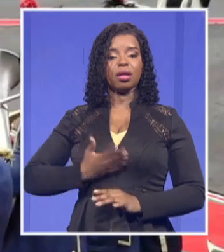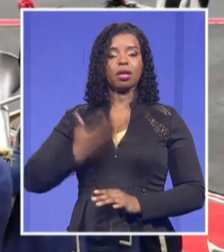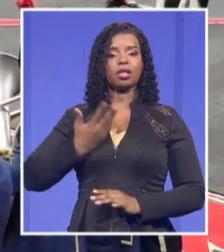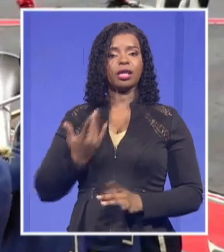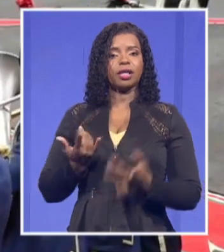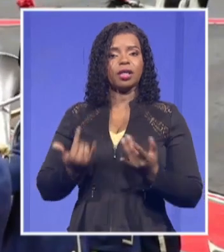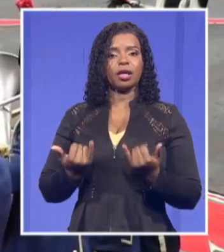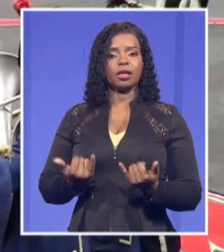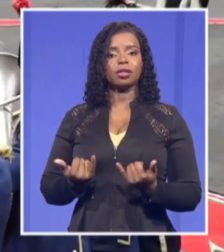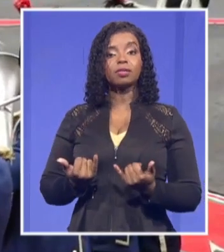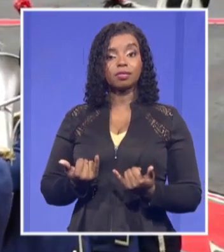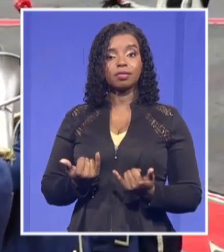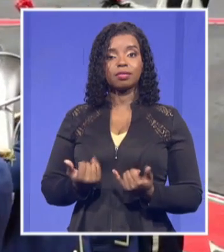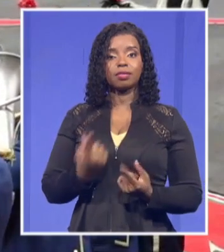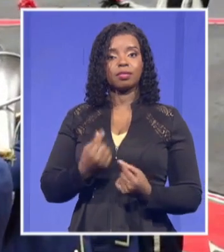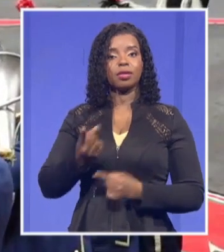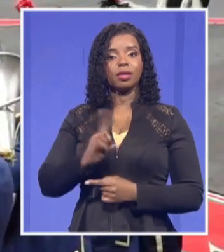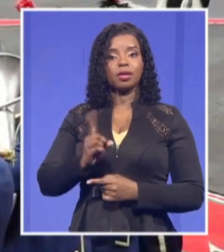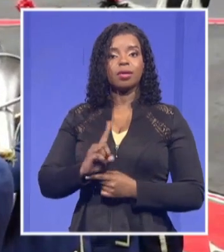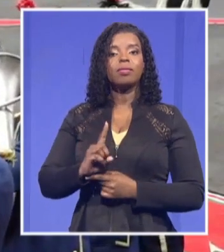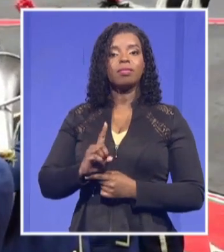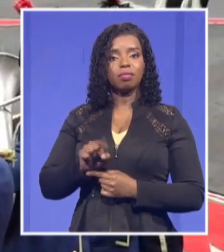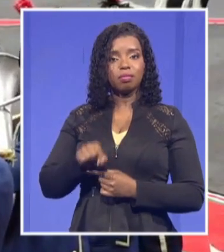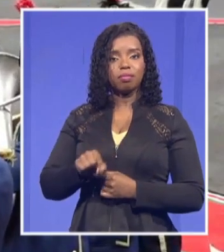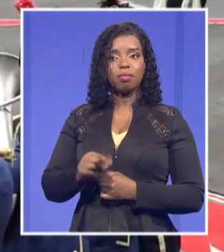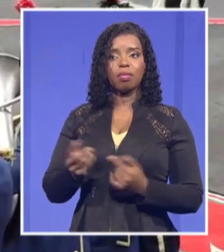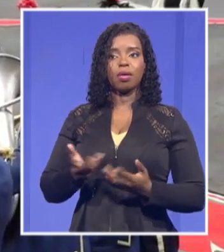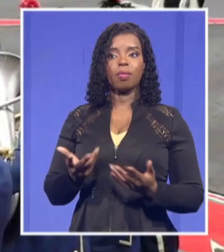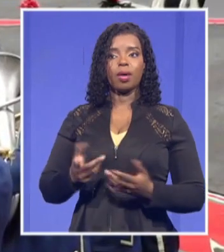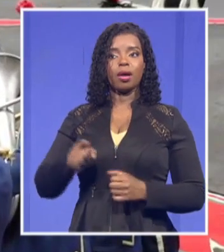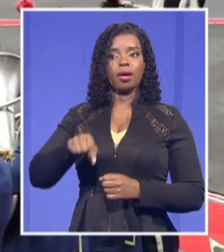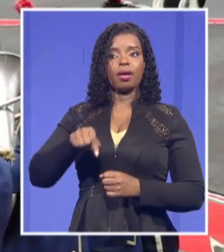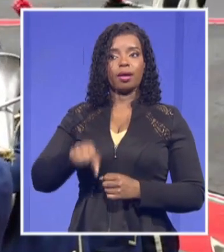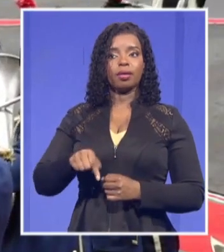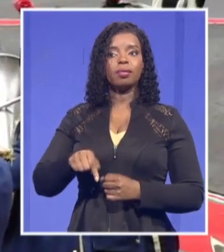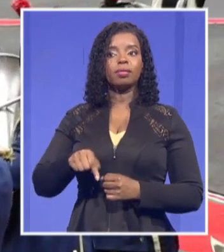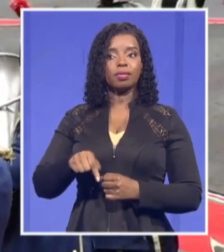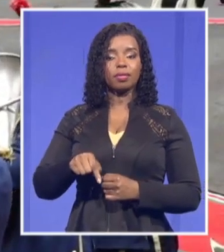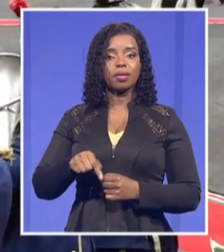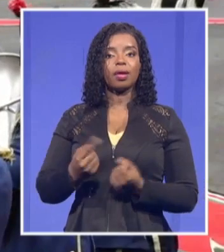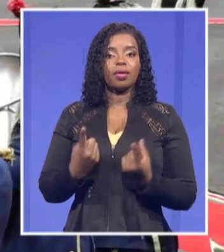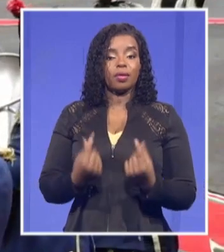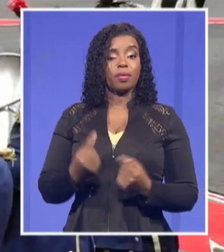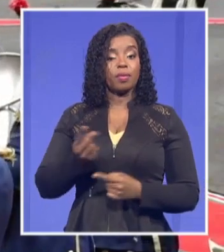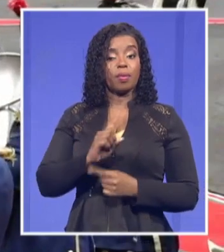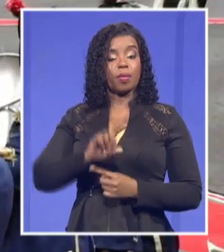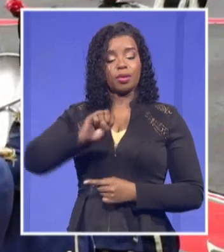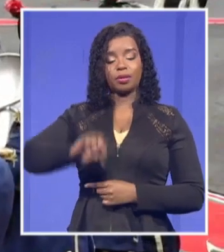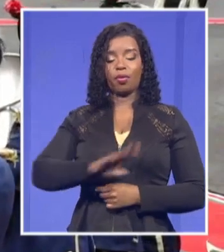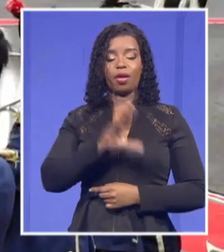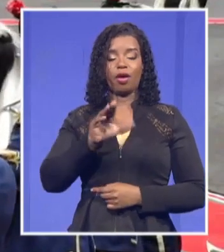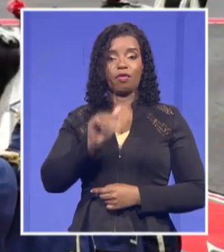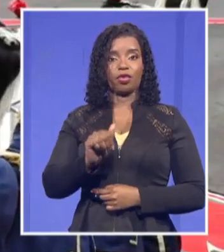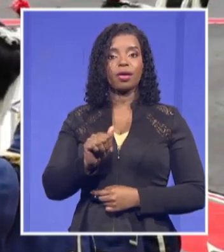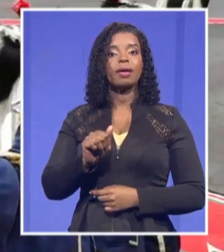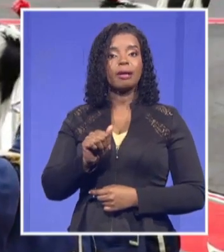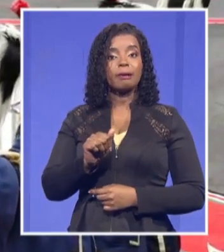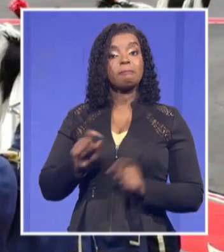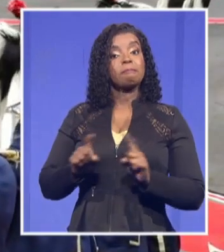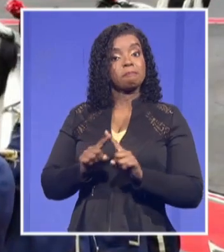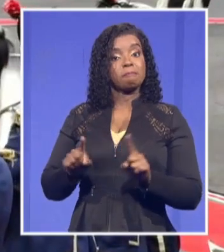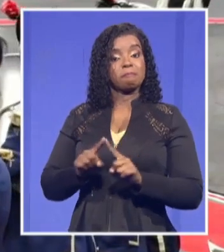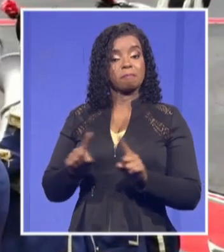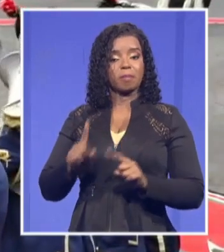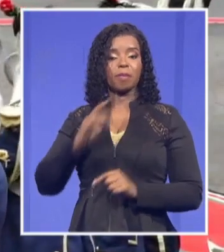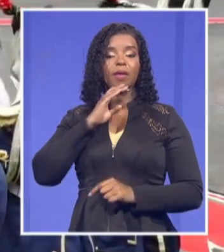audience with strategic countries on the continent, so that whatever the views of South Africa are understood.